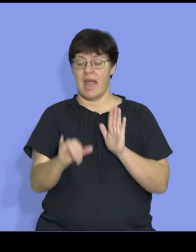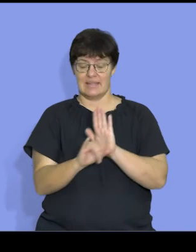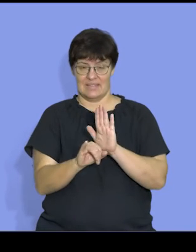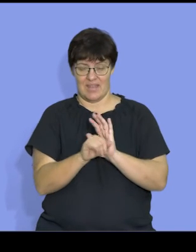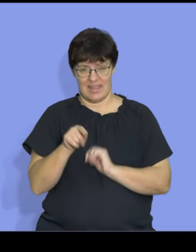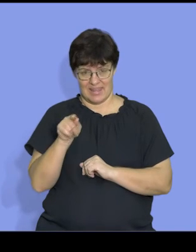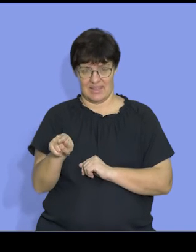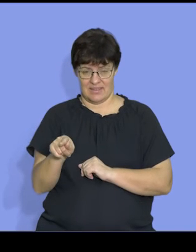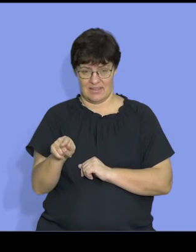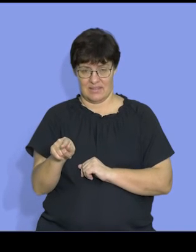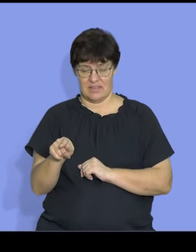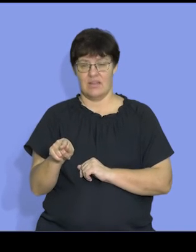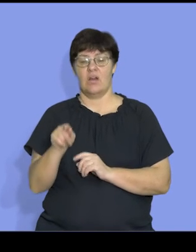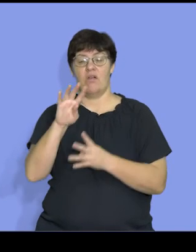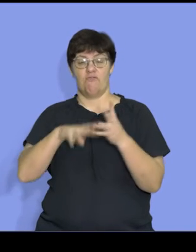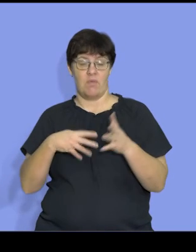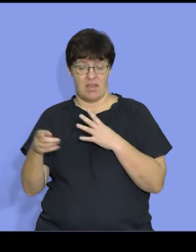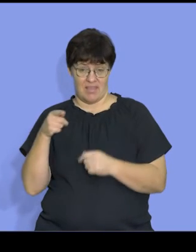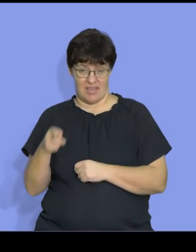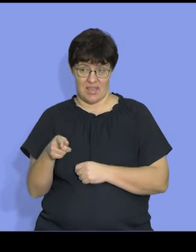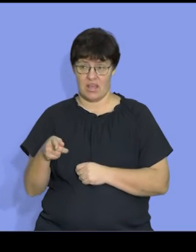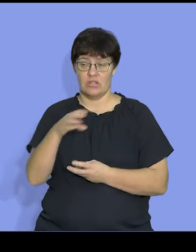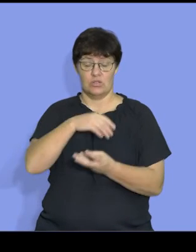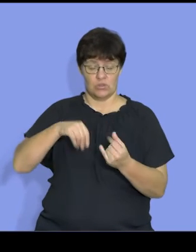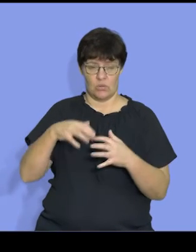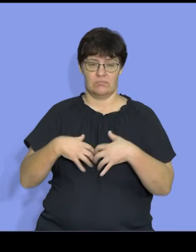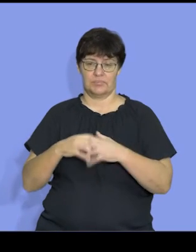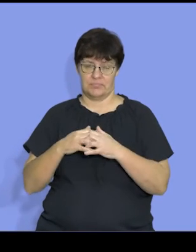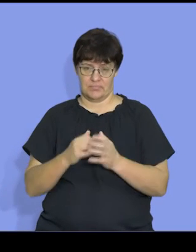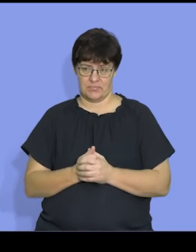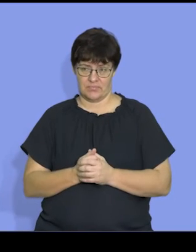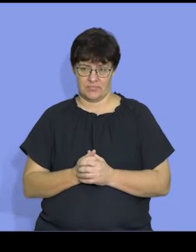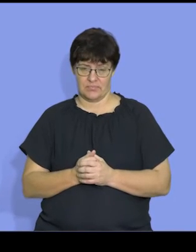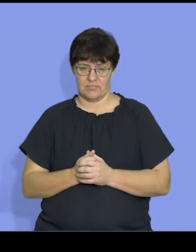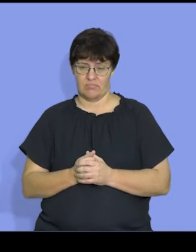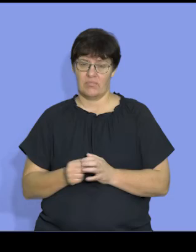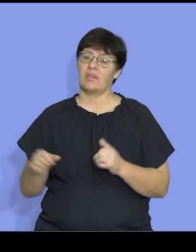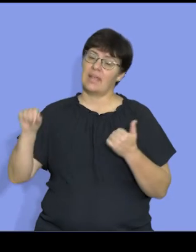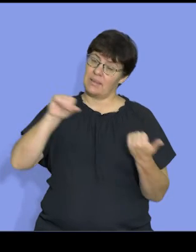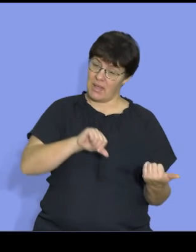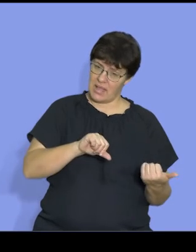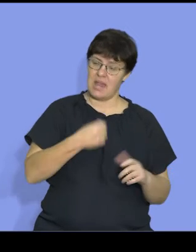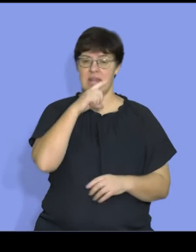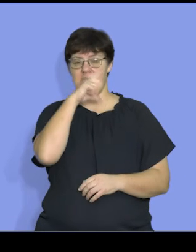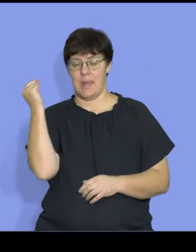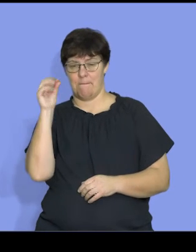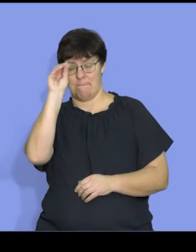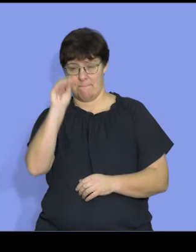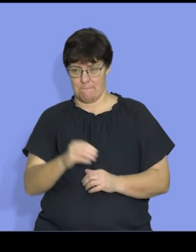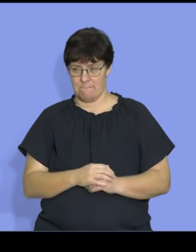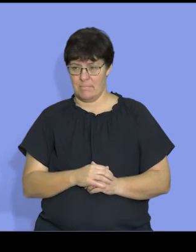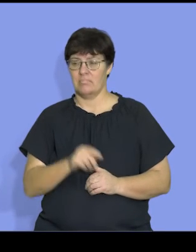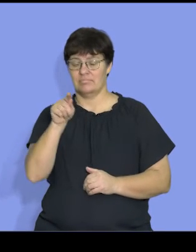is the formula of the salt that is formed. So we go back to chemical formula and naming compounds. Then we